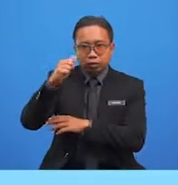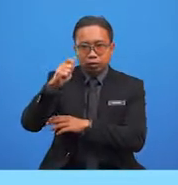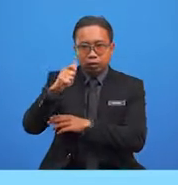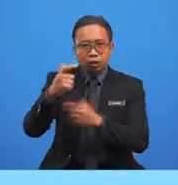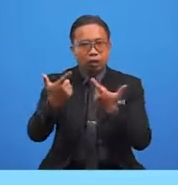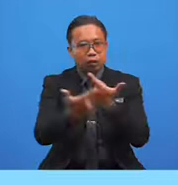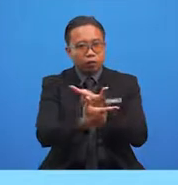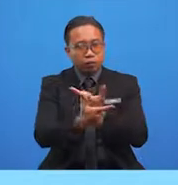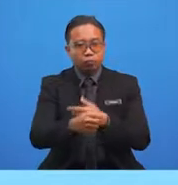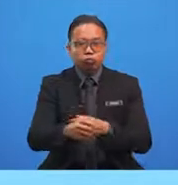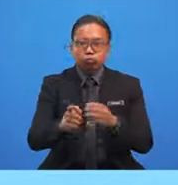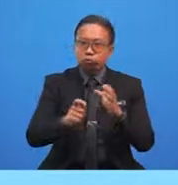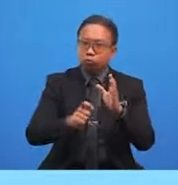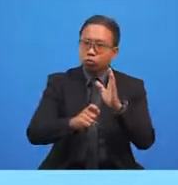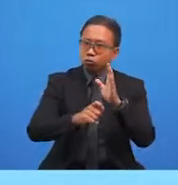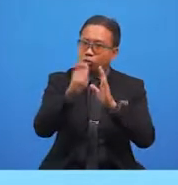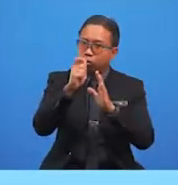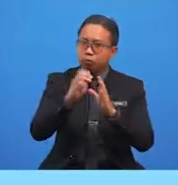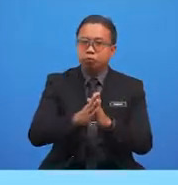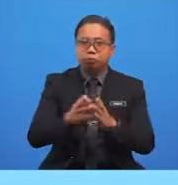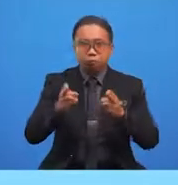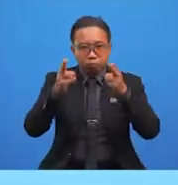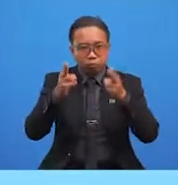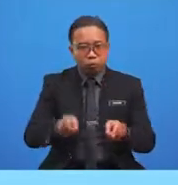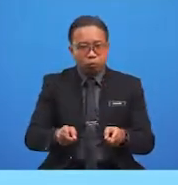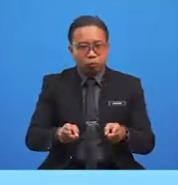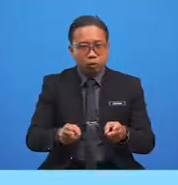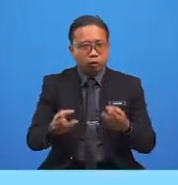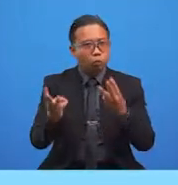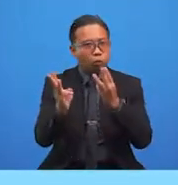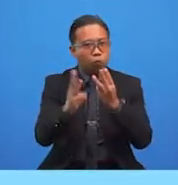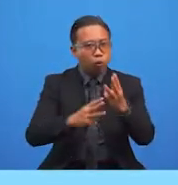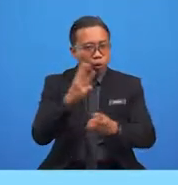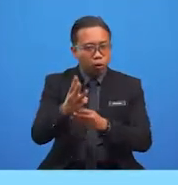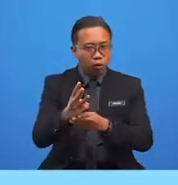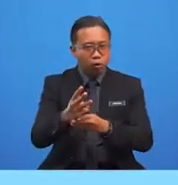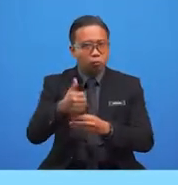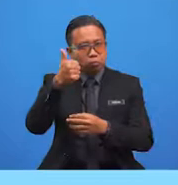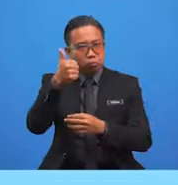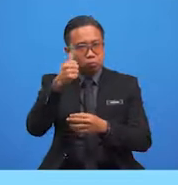defeated a top human world champion at the game of Go, a